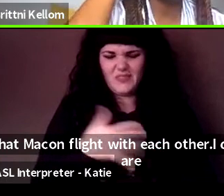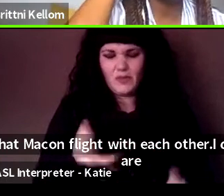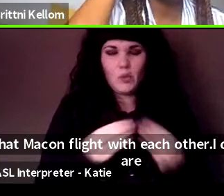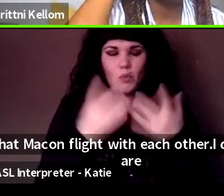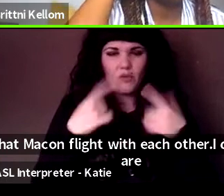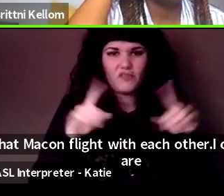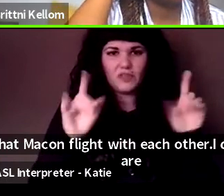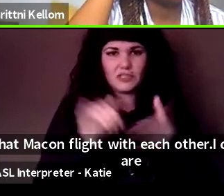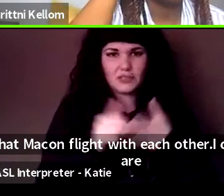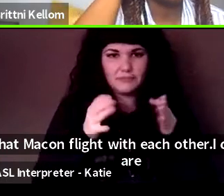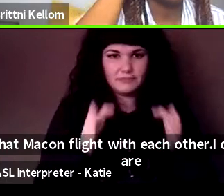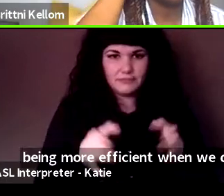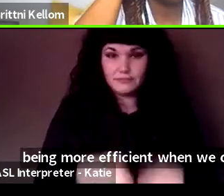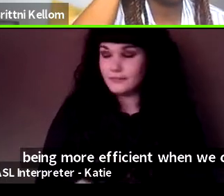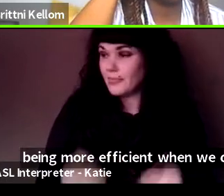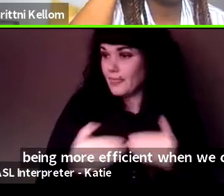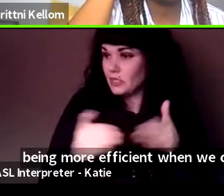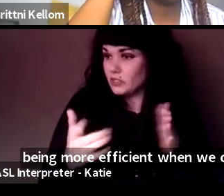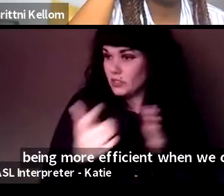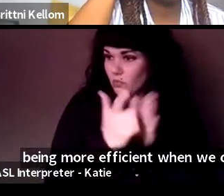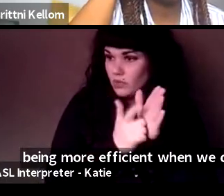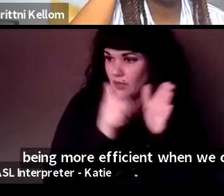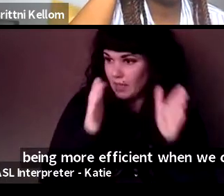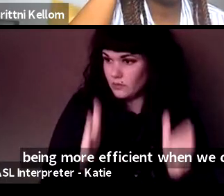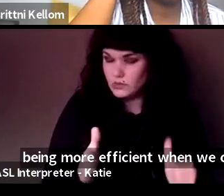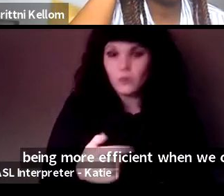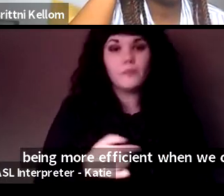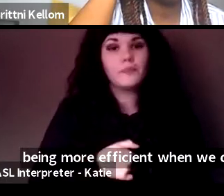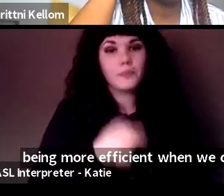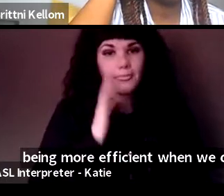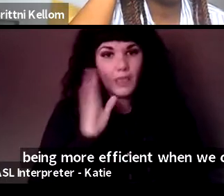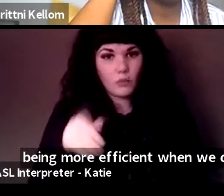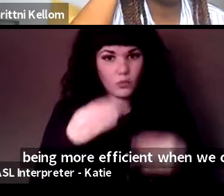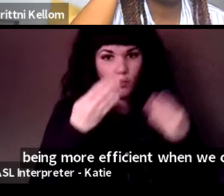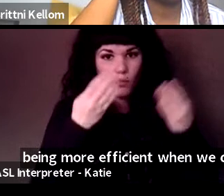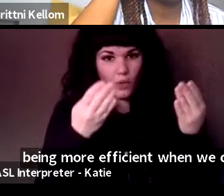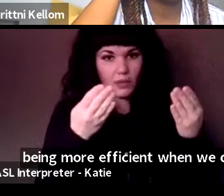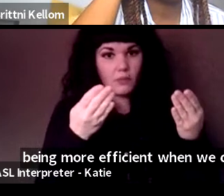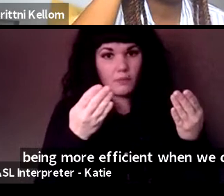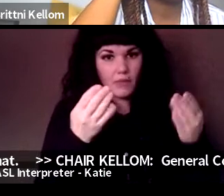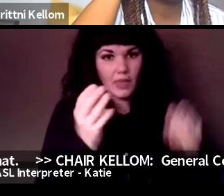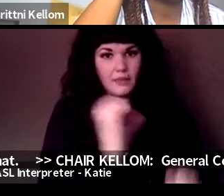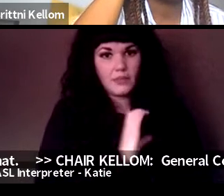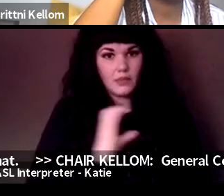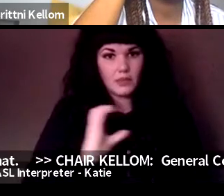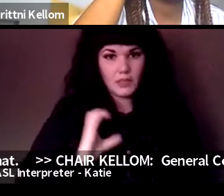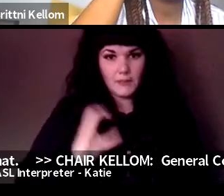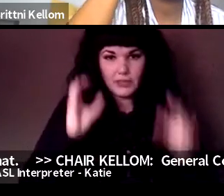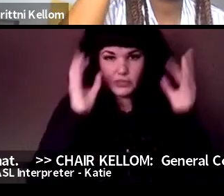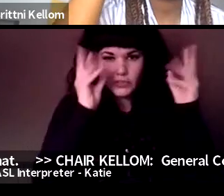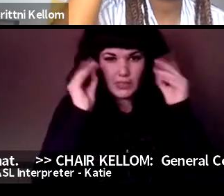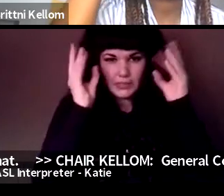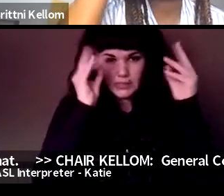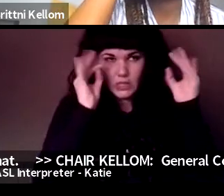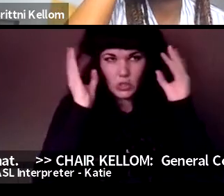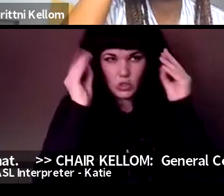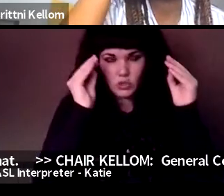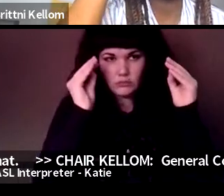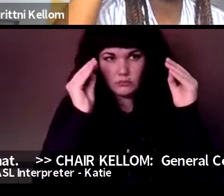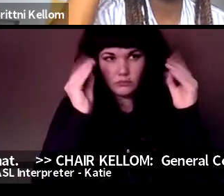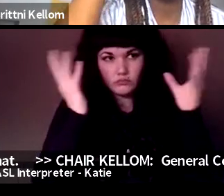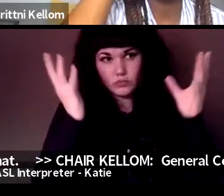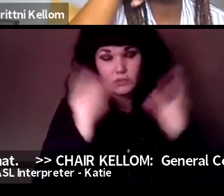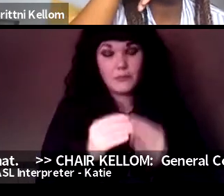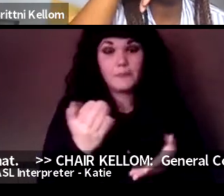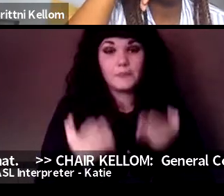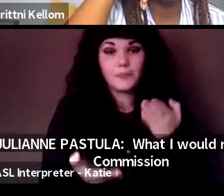General Counsel. What I would recommend that the commission consider is even just a motion to